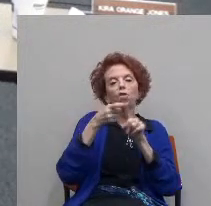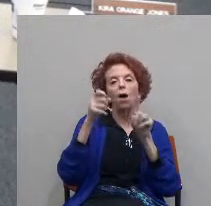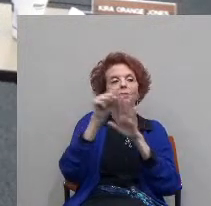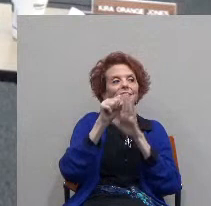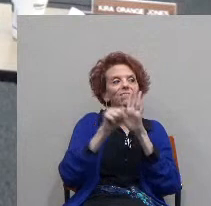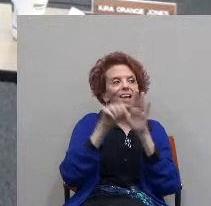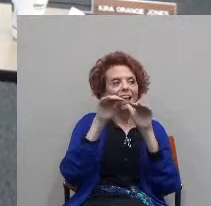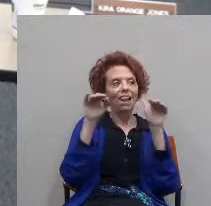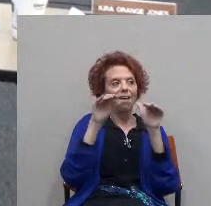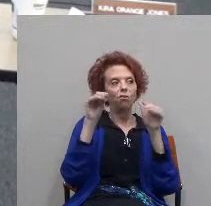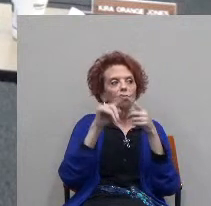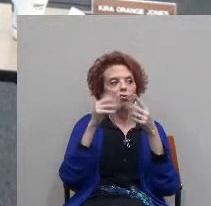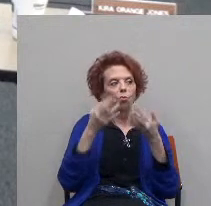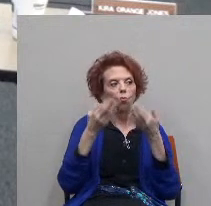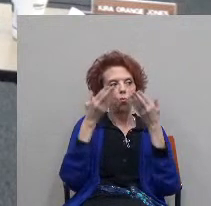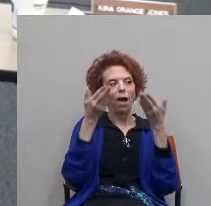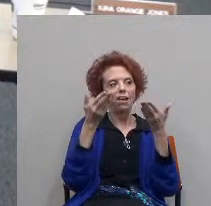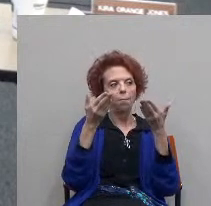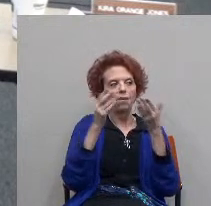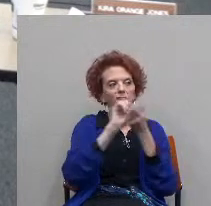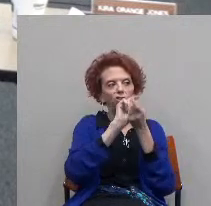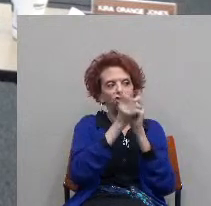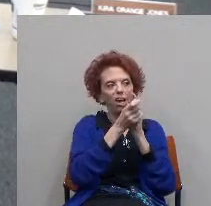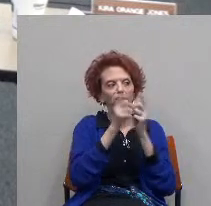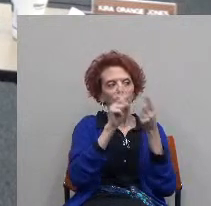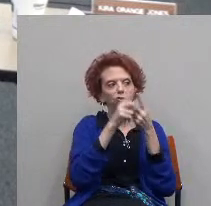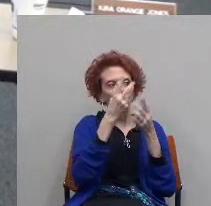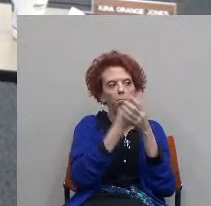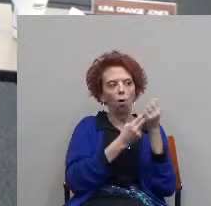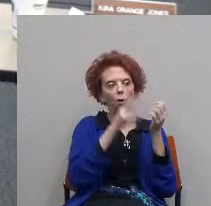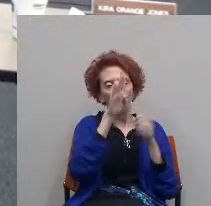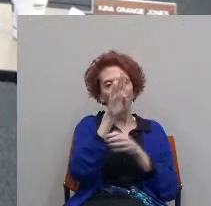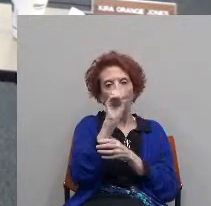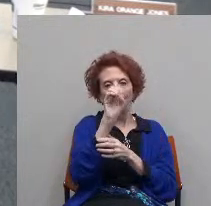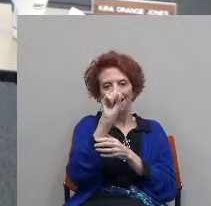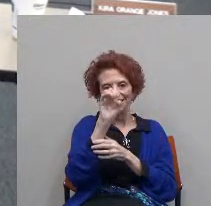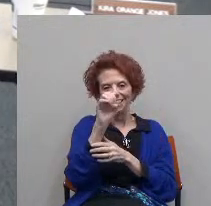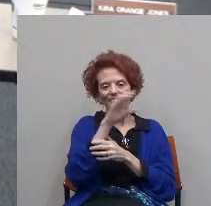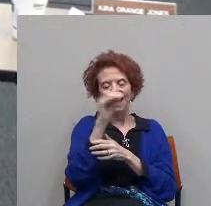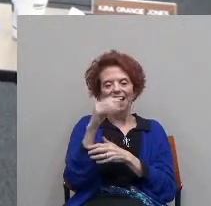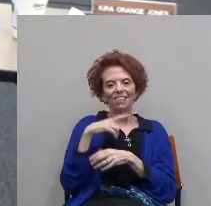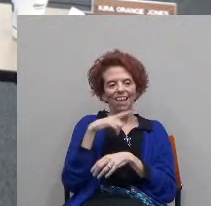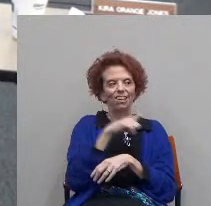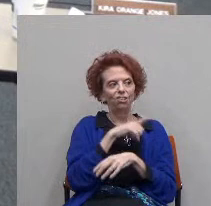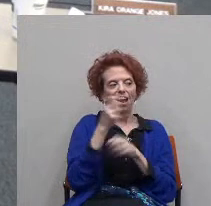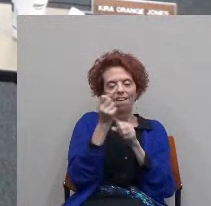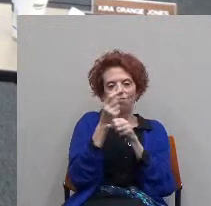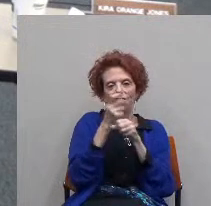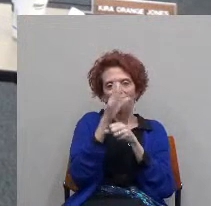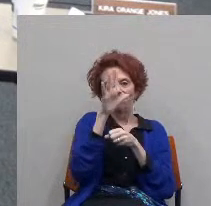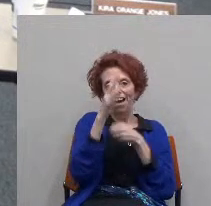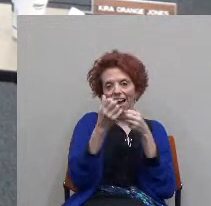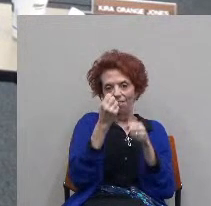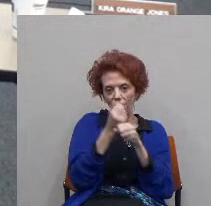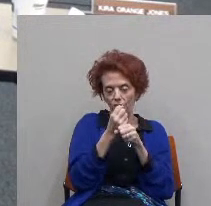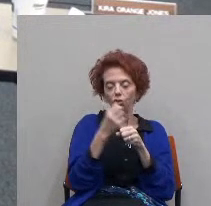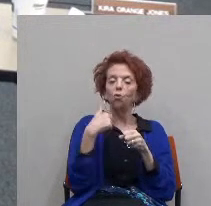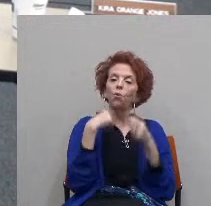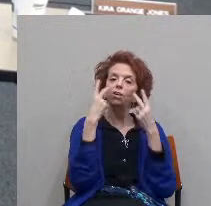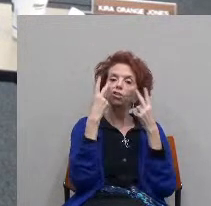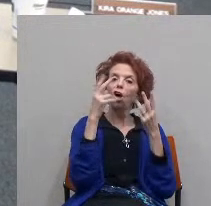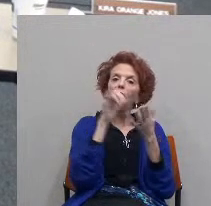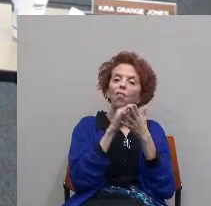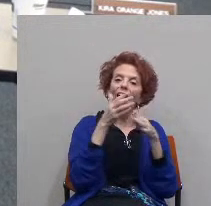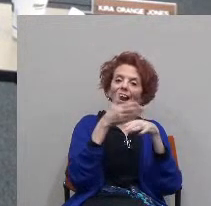state level, and recommend changes both to BESE and also to the legislature every 5 years. We took an initial look at that